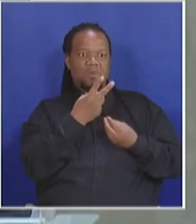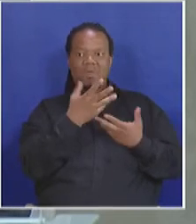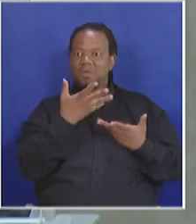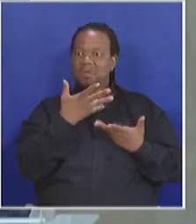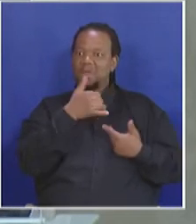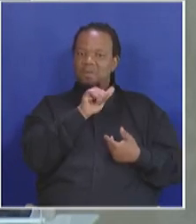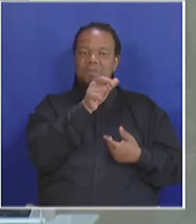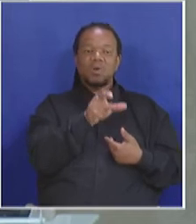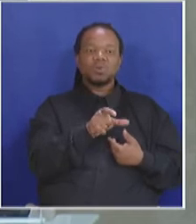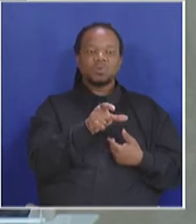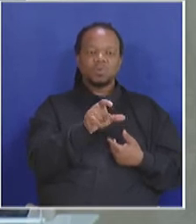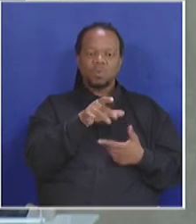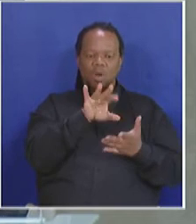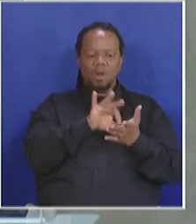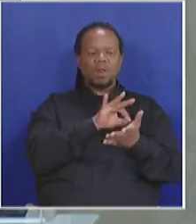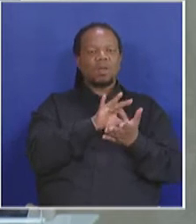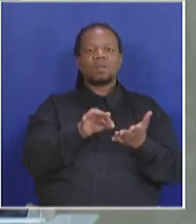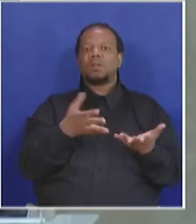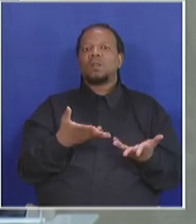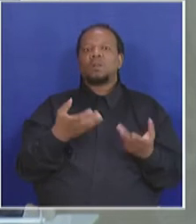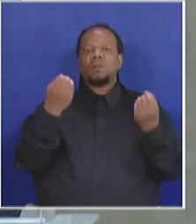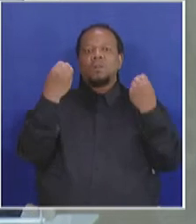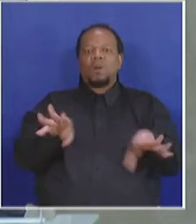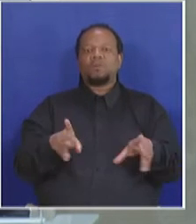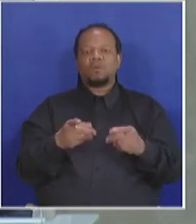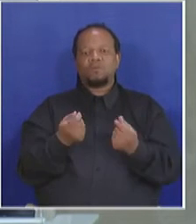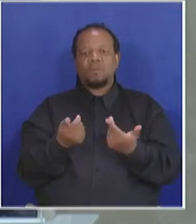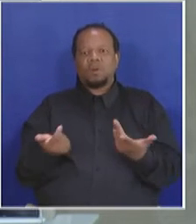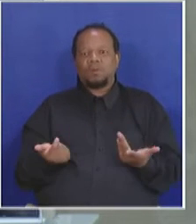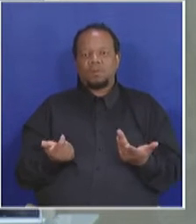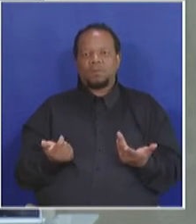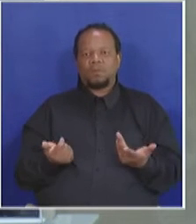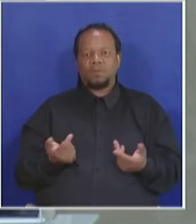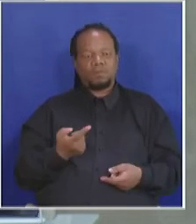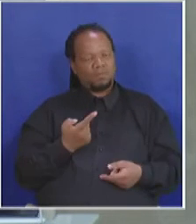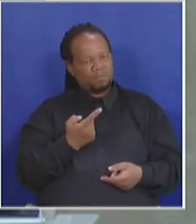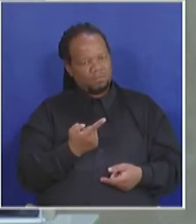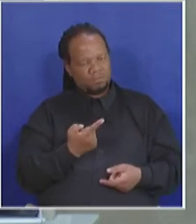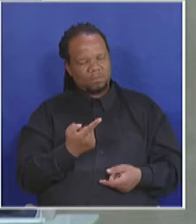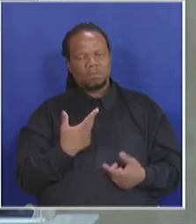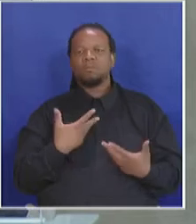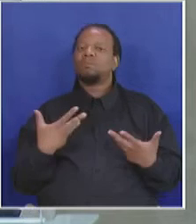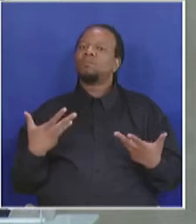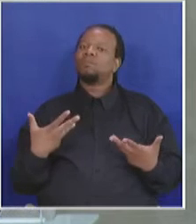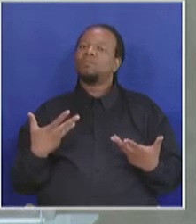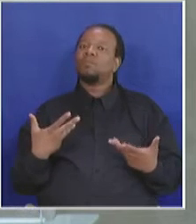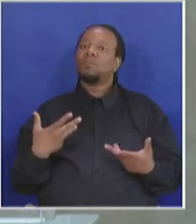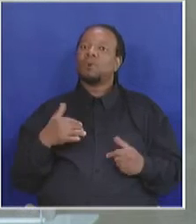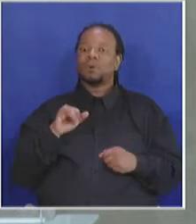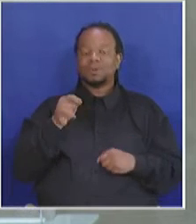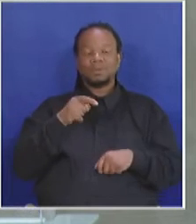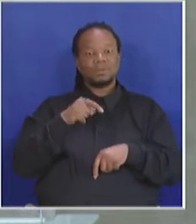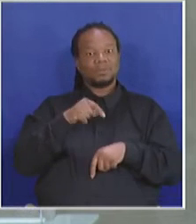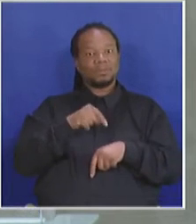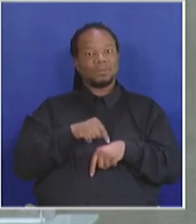elected us and is a waste of money in itself. Let us not deny what really went on during this